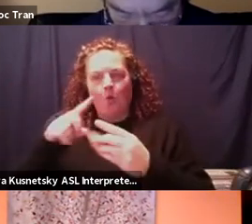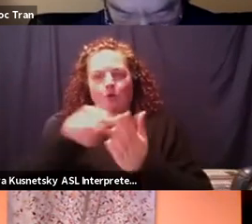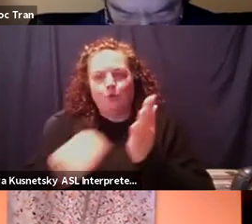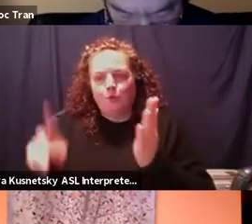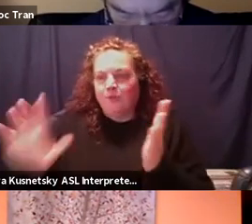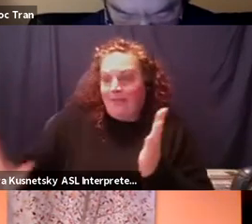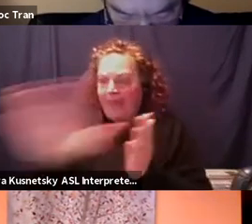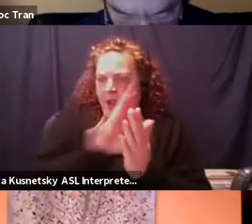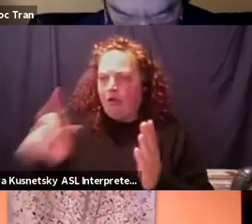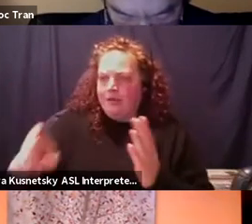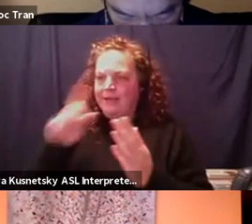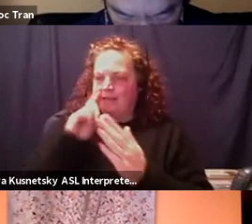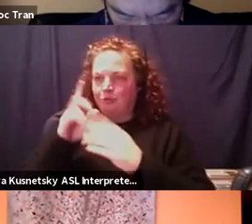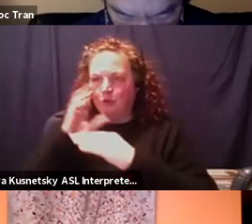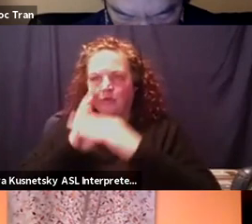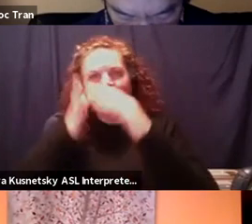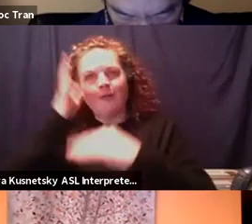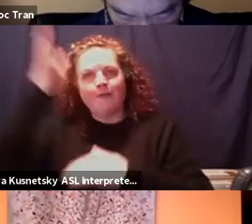go forward. Thank you for your time.